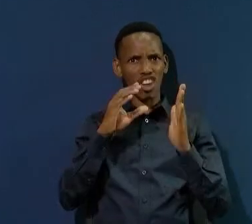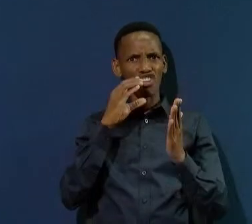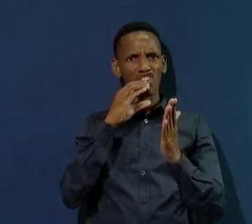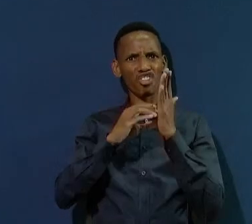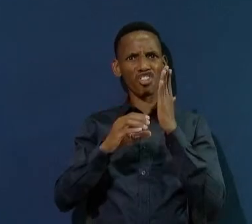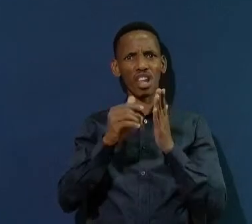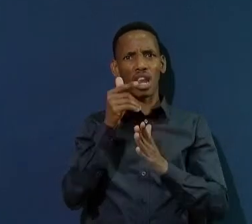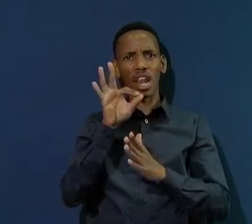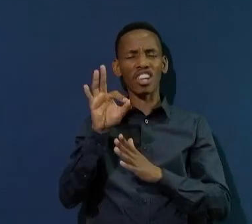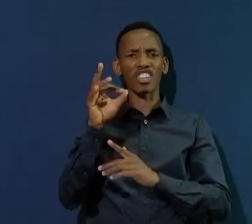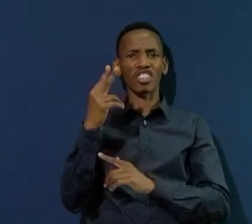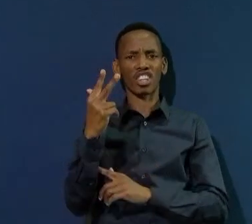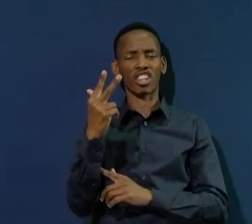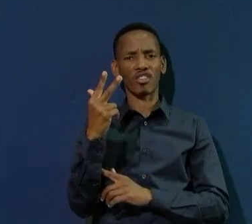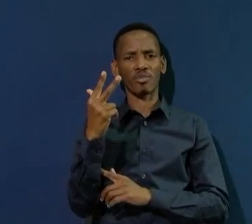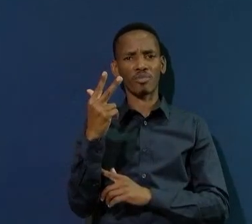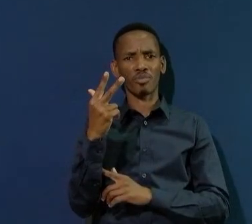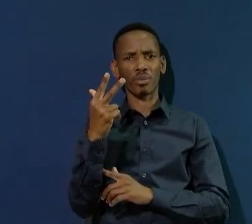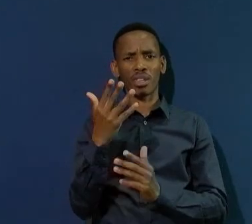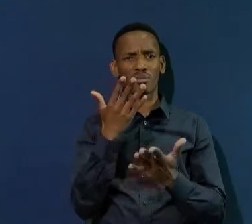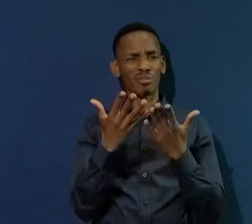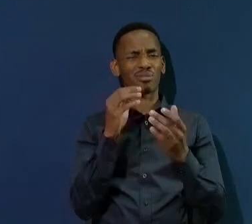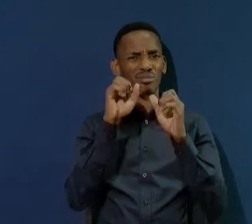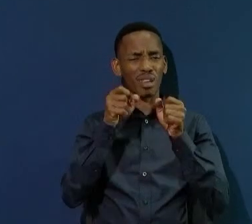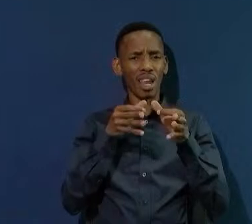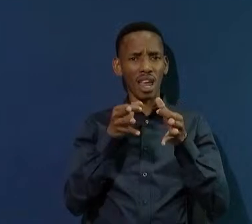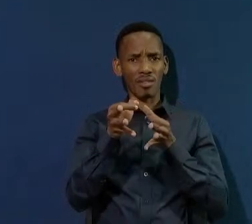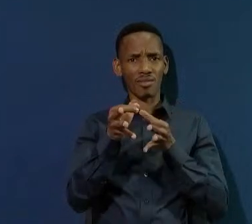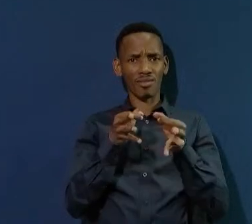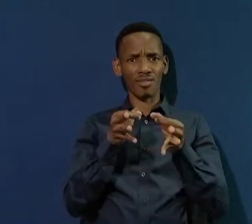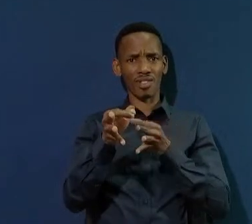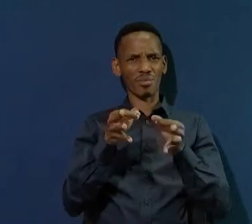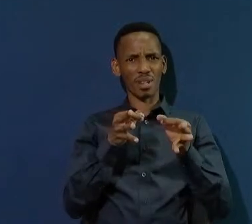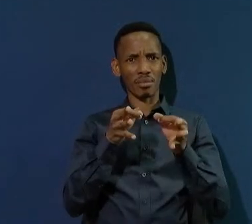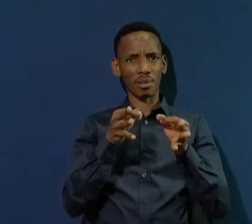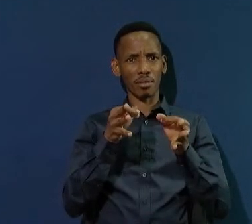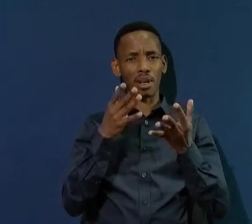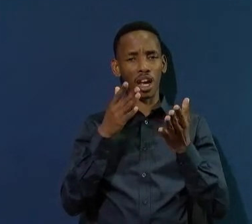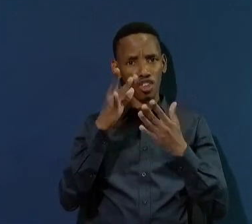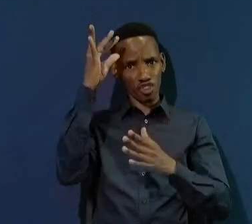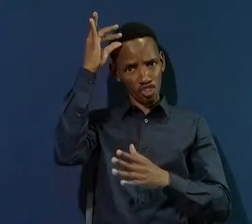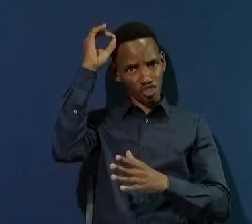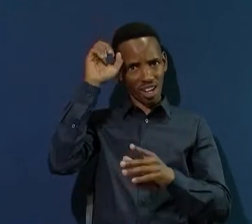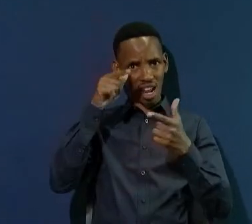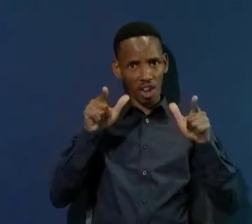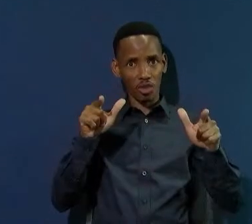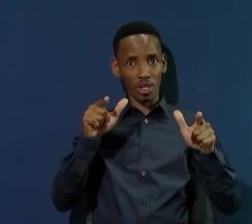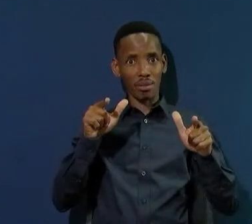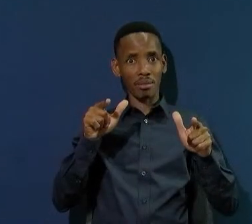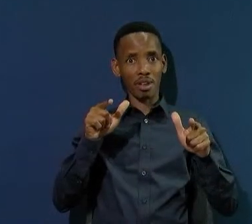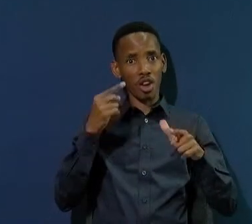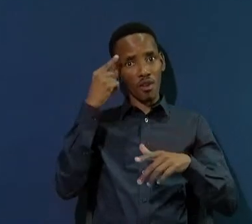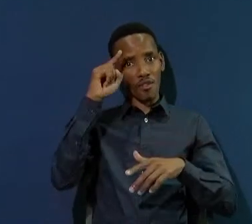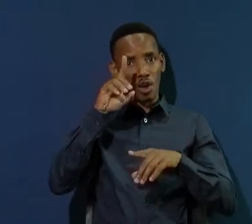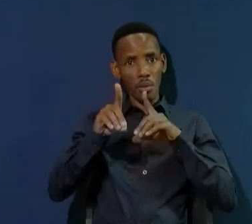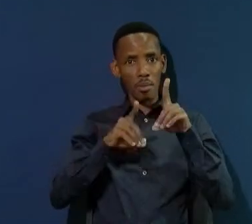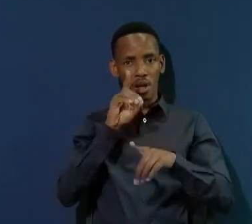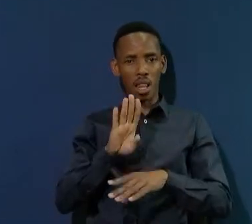yone gore o ka tlhalosa gore e bua e reng ka Setswana se leng gore mang le mang a ka se utlwe.